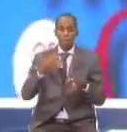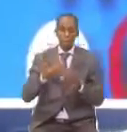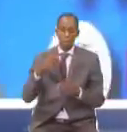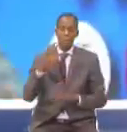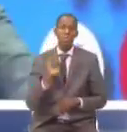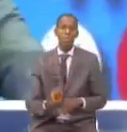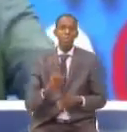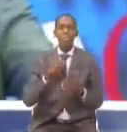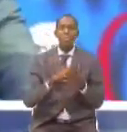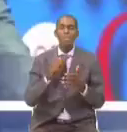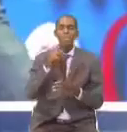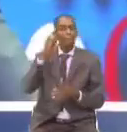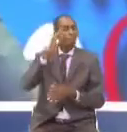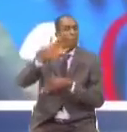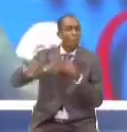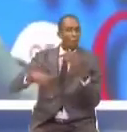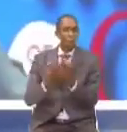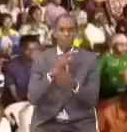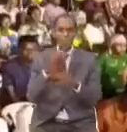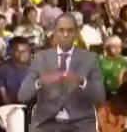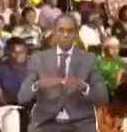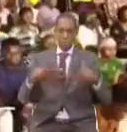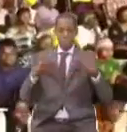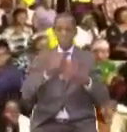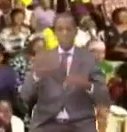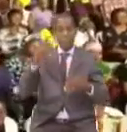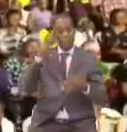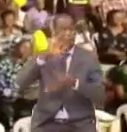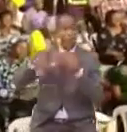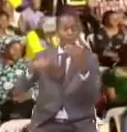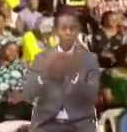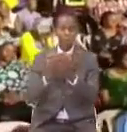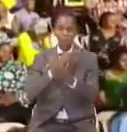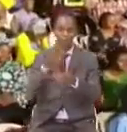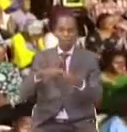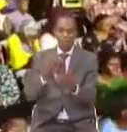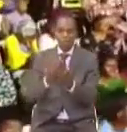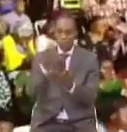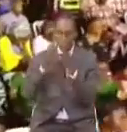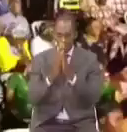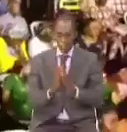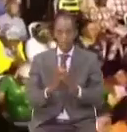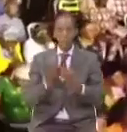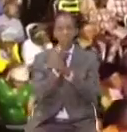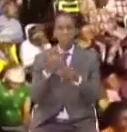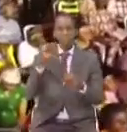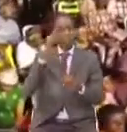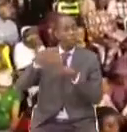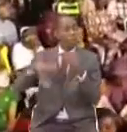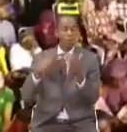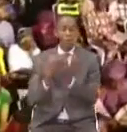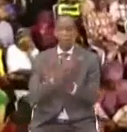all nations. Healing for all nations. Salvation for all nations. Power for